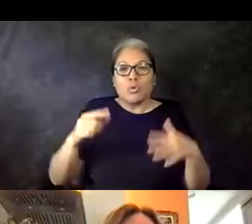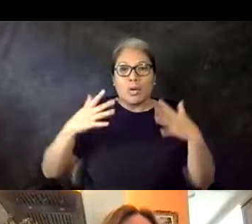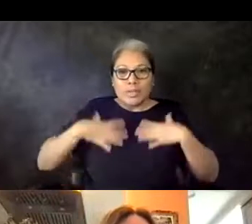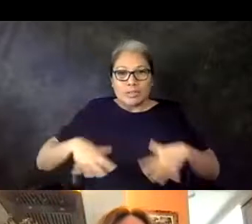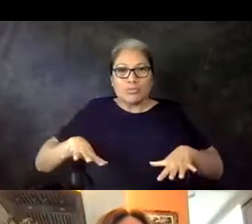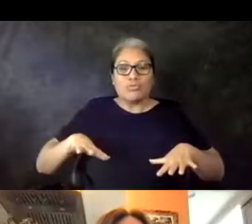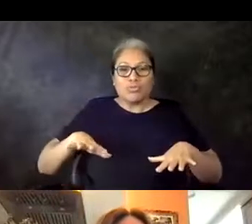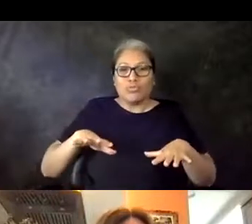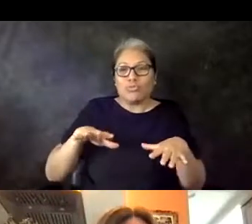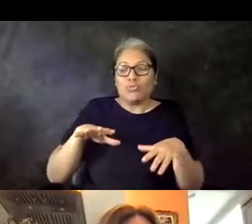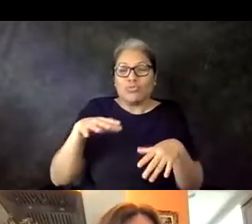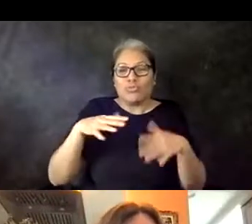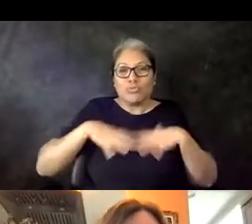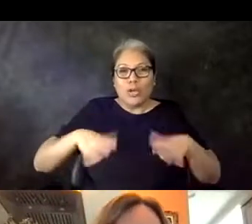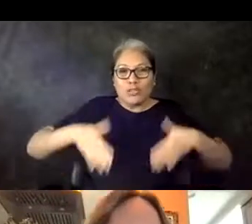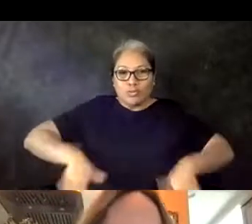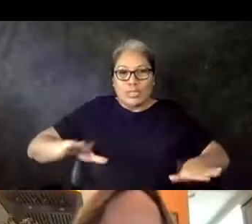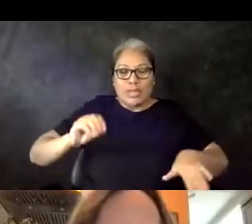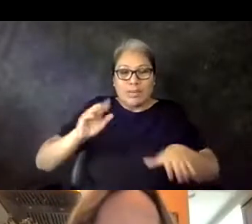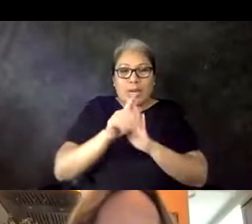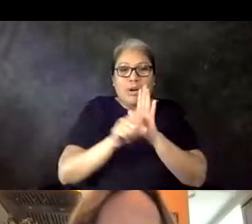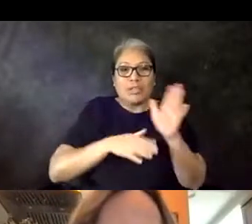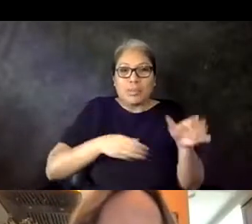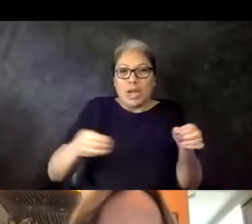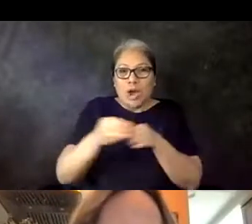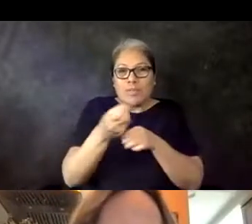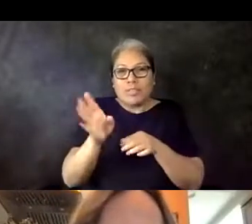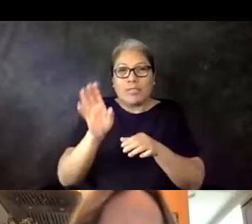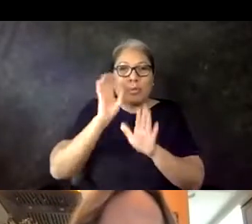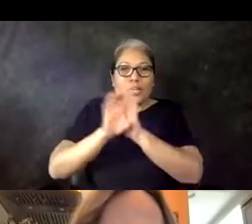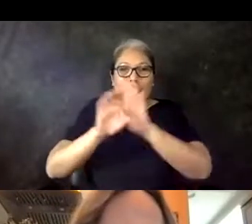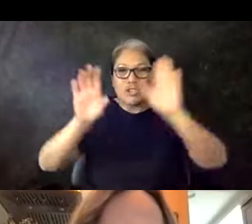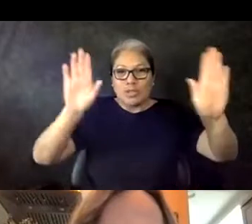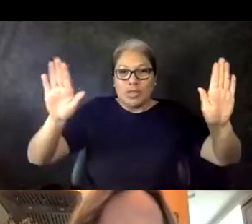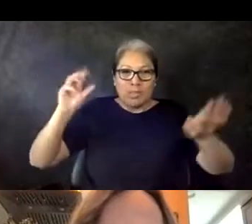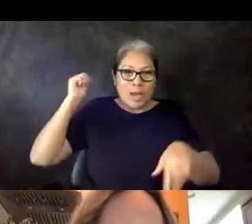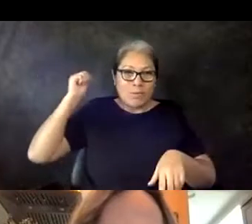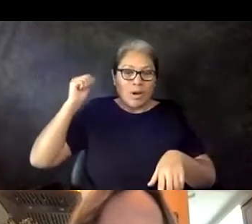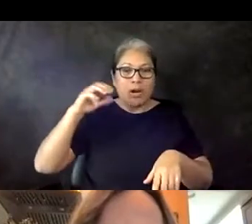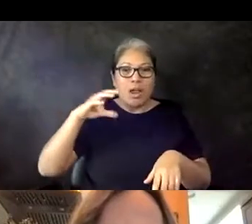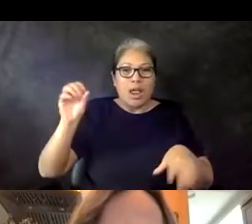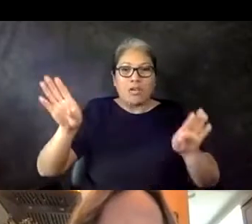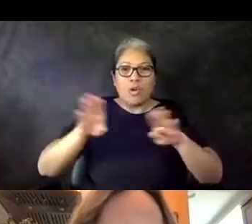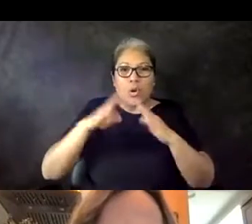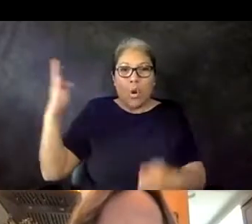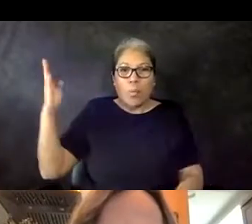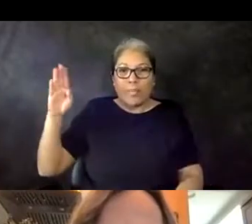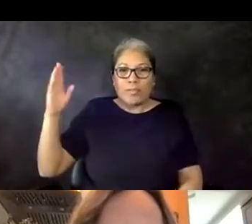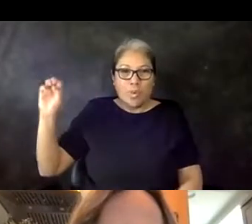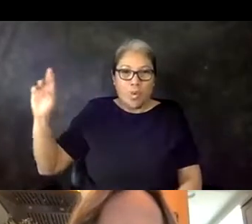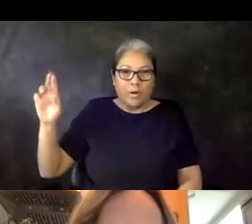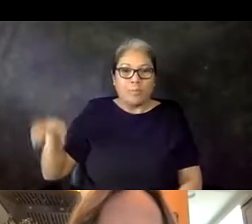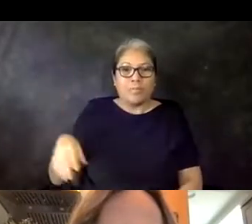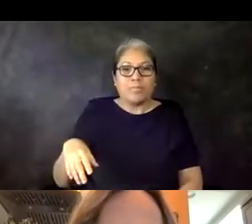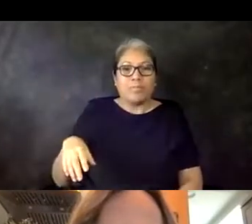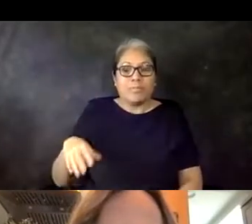background is my office. There's a couple of pictures in the background and an open door. And